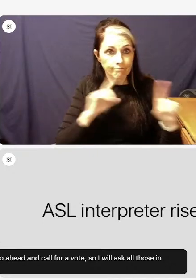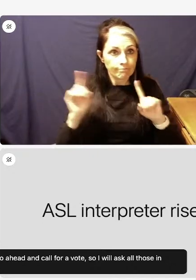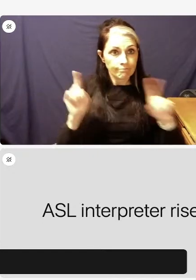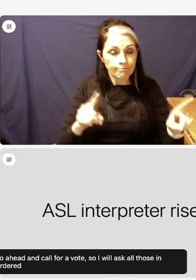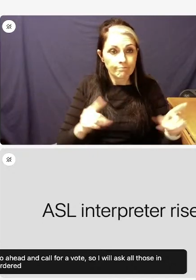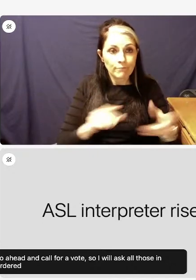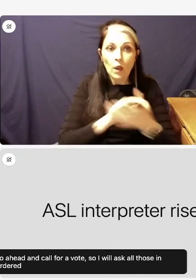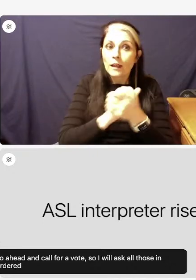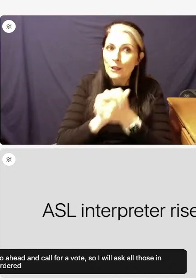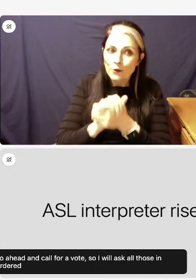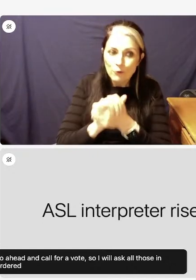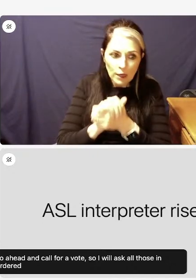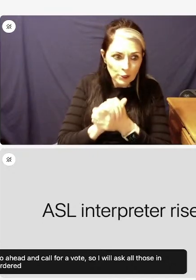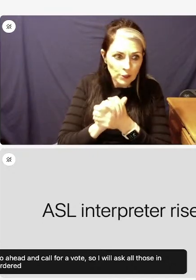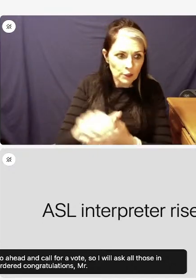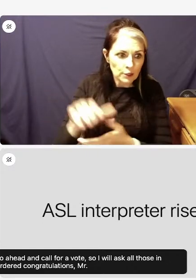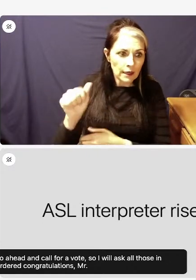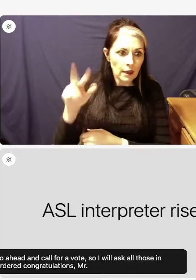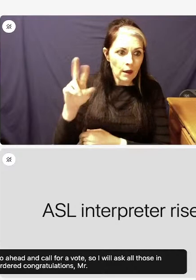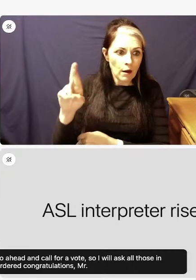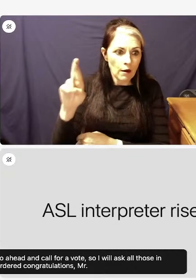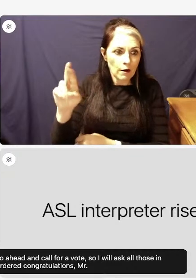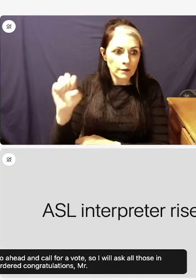congratulations miss out again